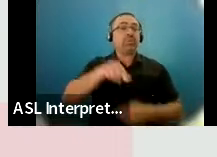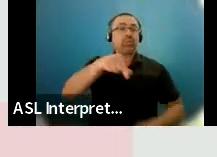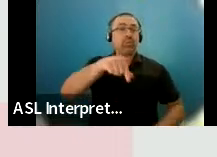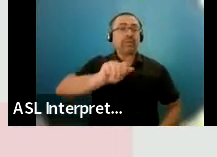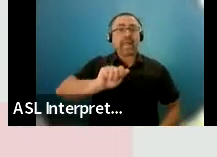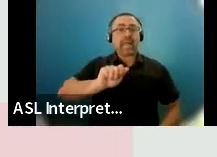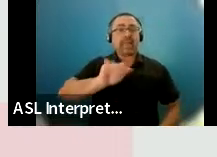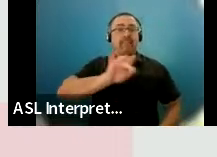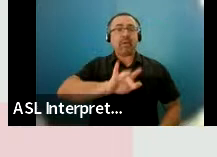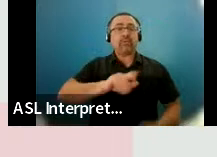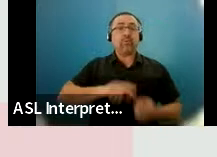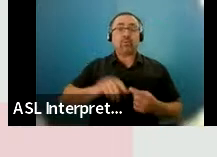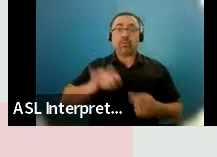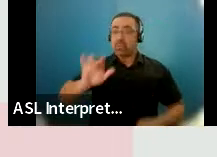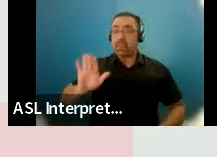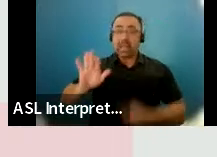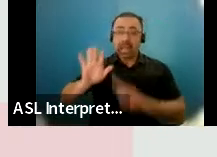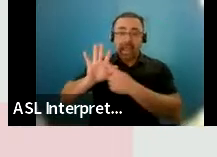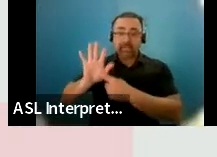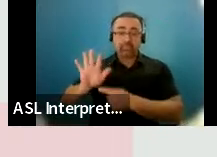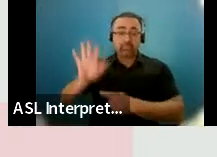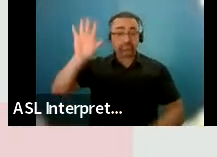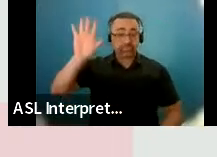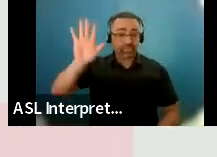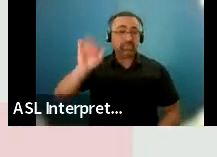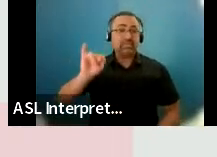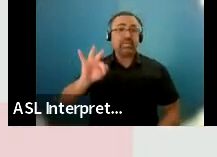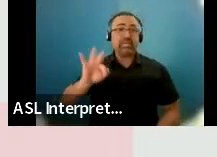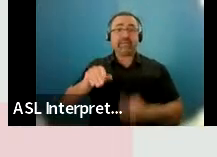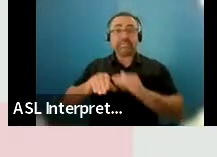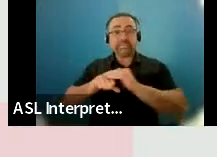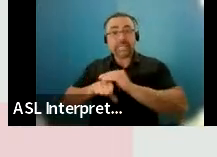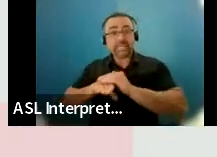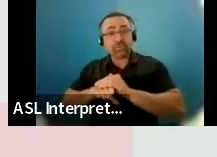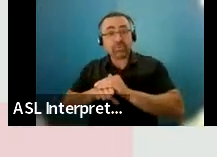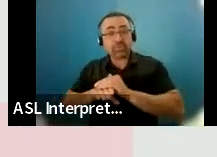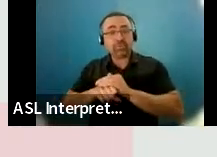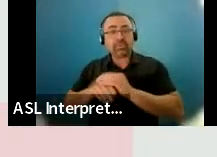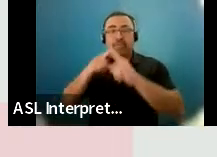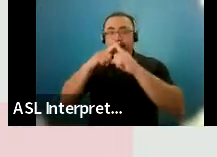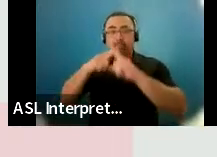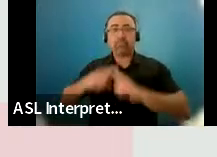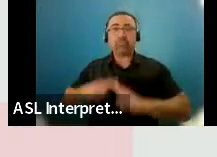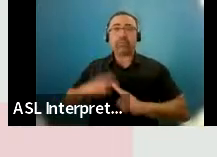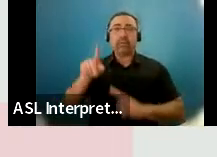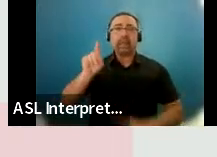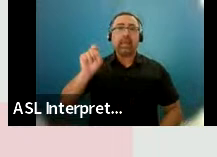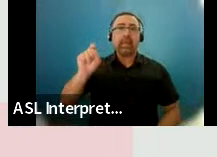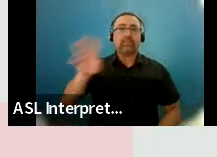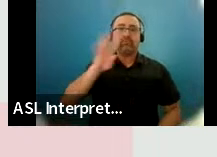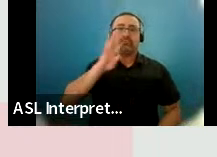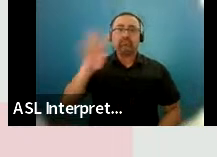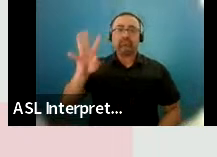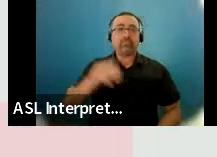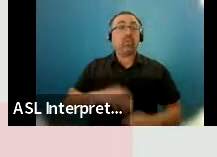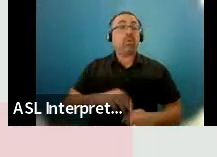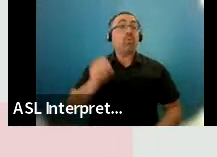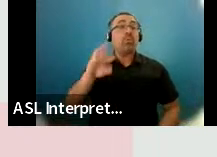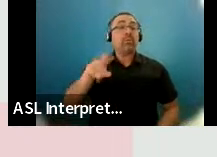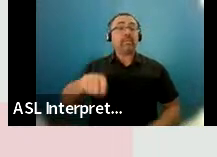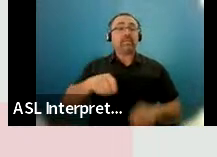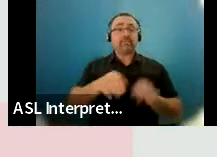your hand using the raise hand function if it's more accessible and we can unmute you to ask your question. Or if you